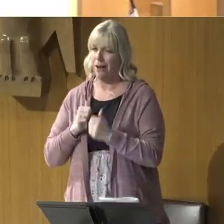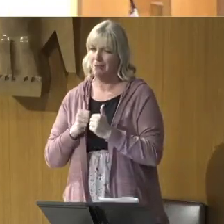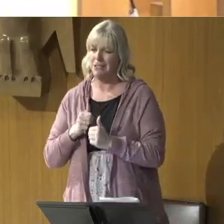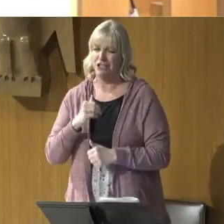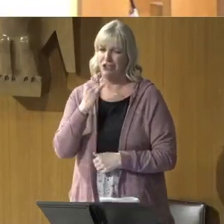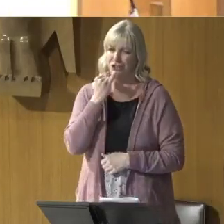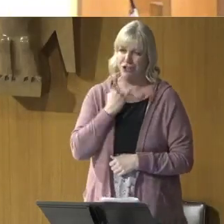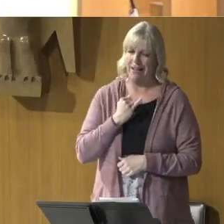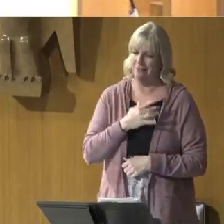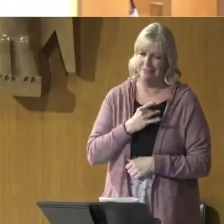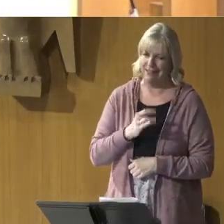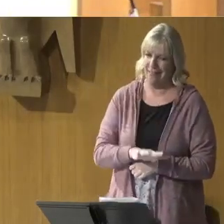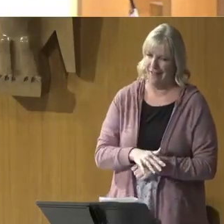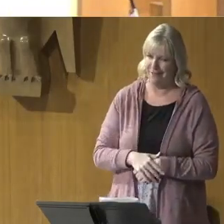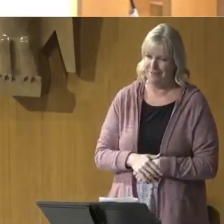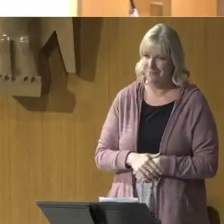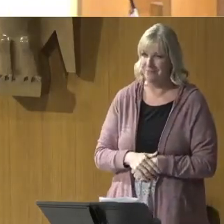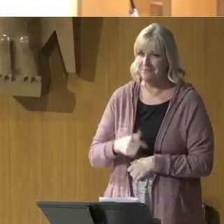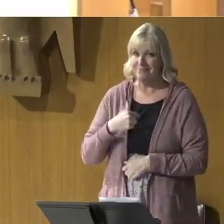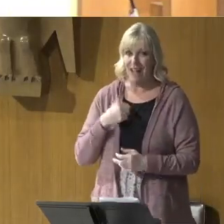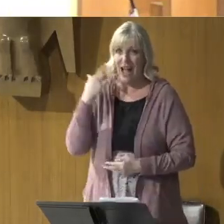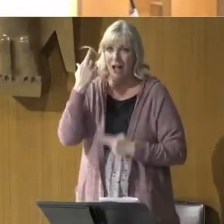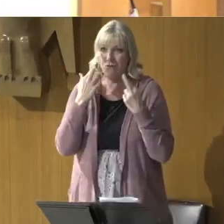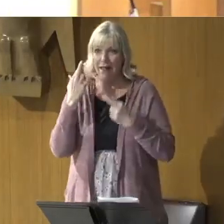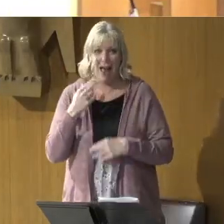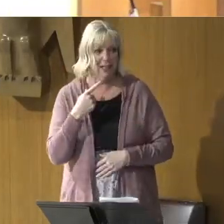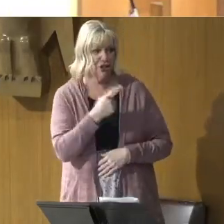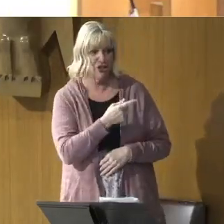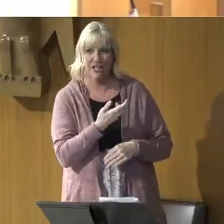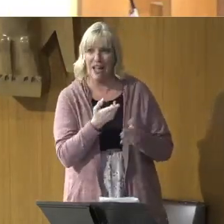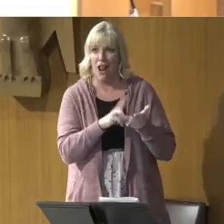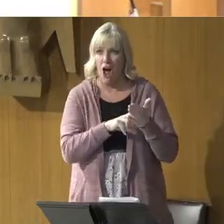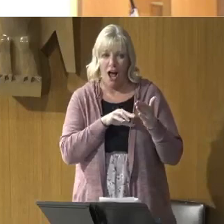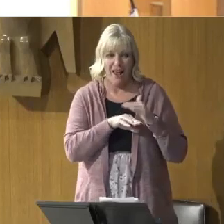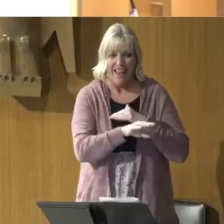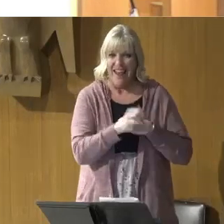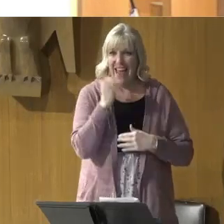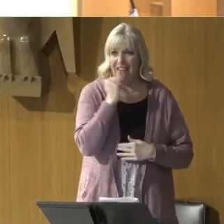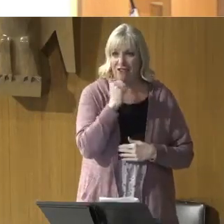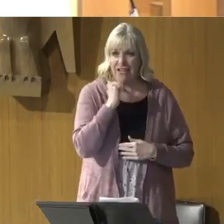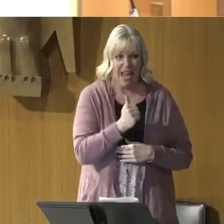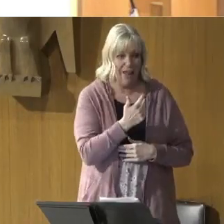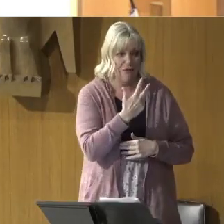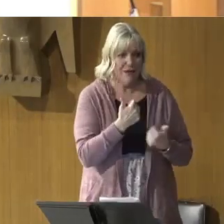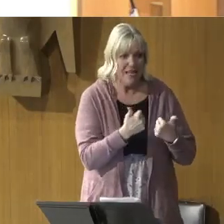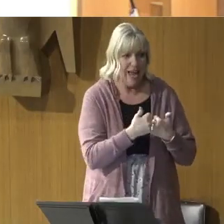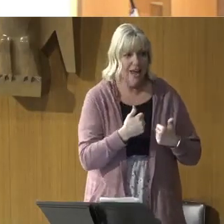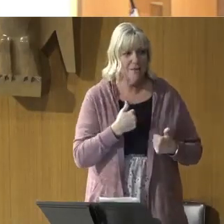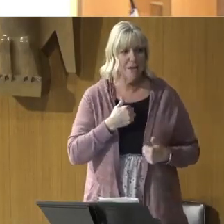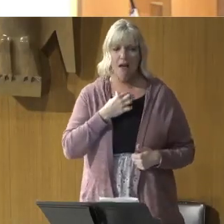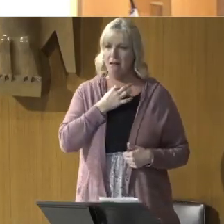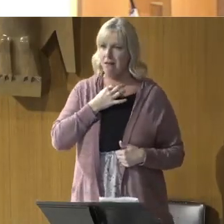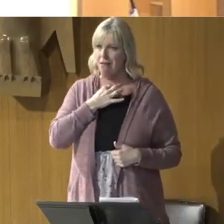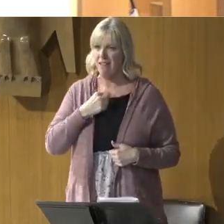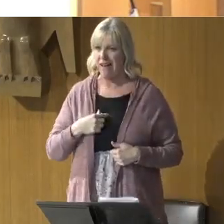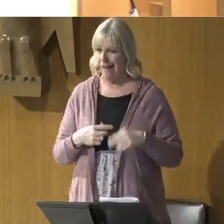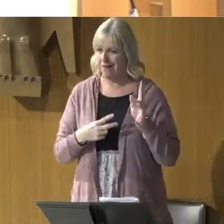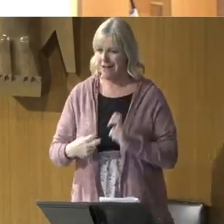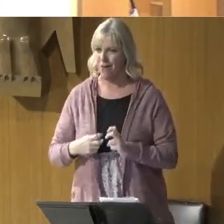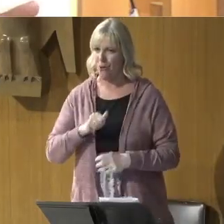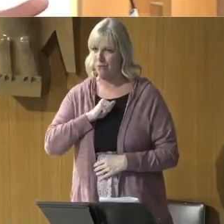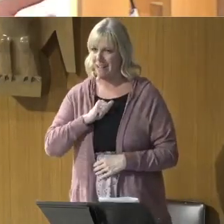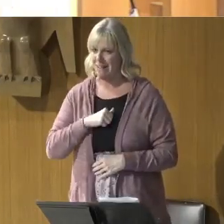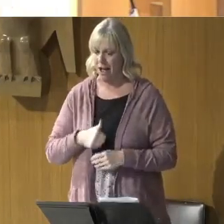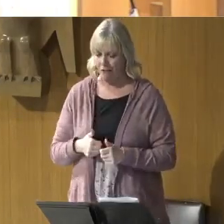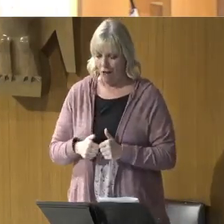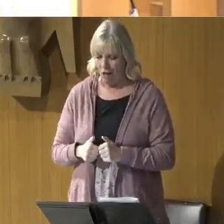is the latter. When I discovered that Jen was logging into Lumosity each day to play her three games, I was intrigued, and I downloaded it and